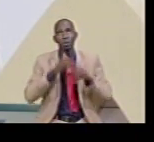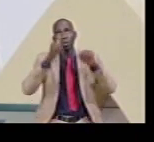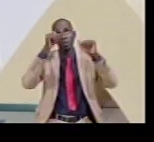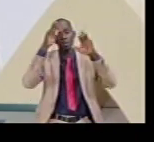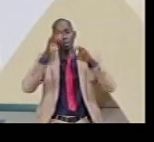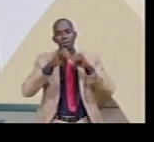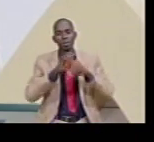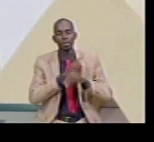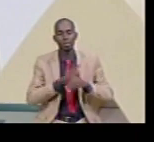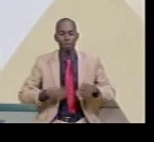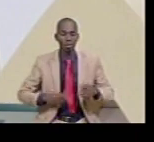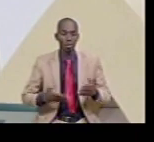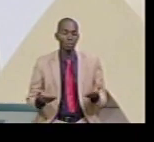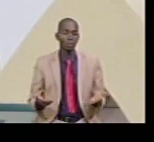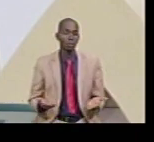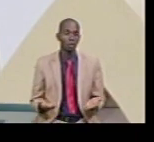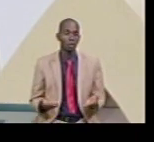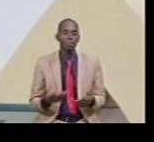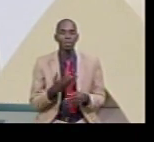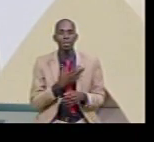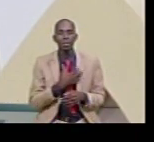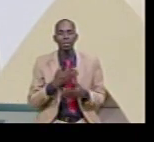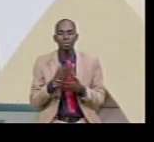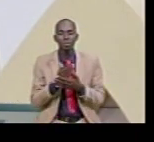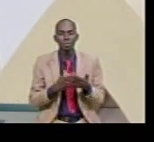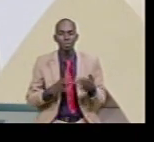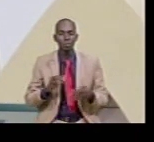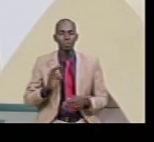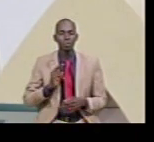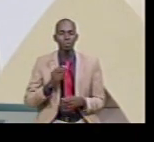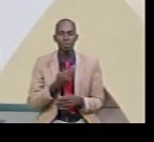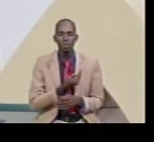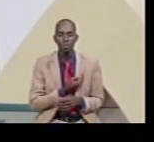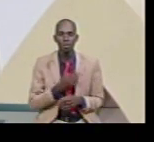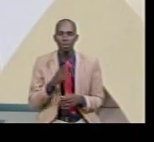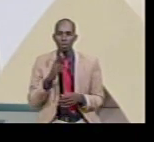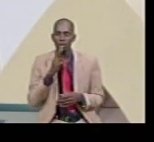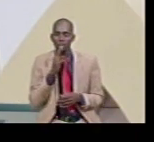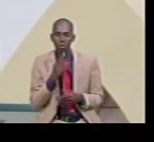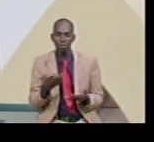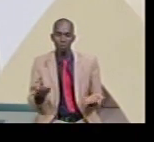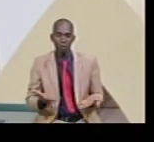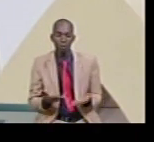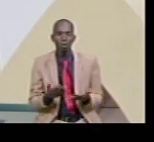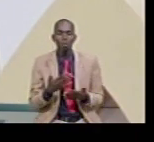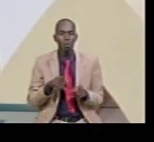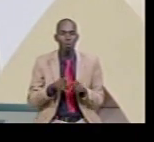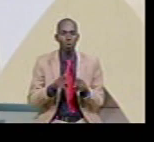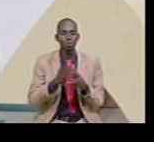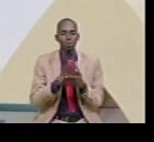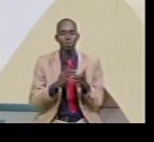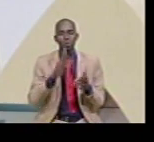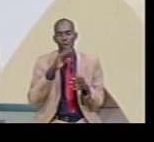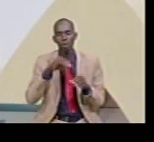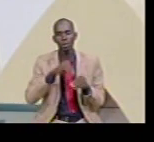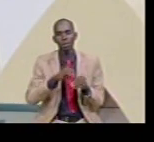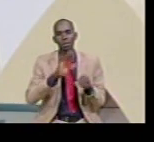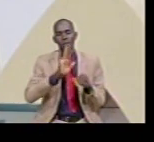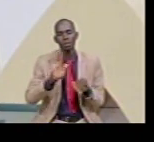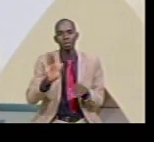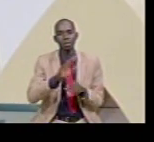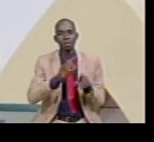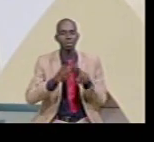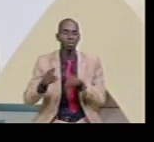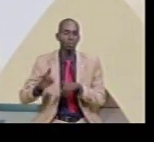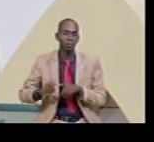And some of us are here while some others are in their various region and group. For the sake